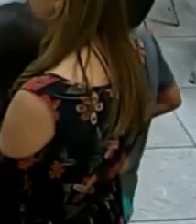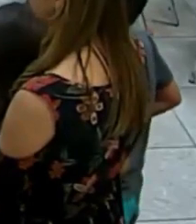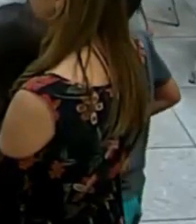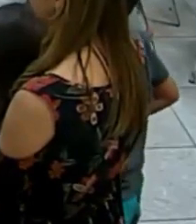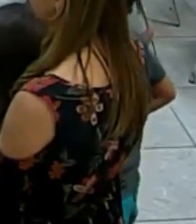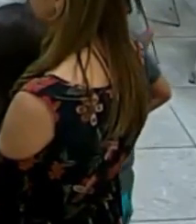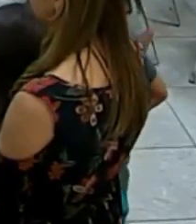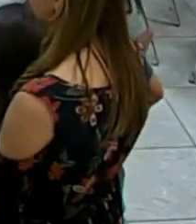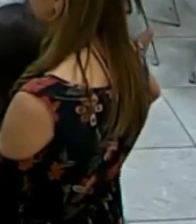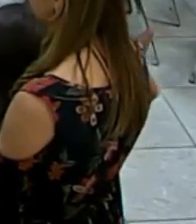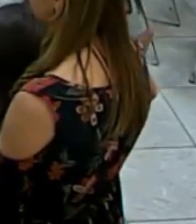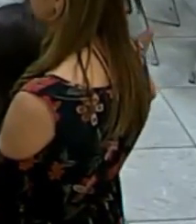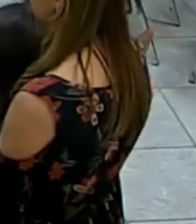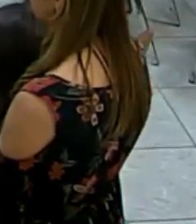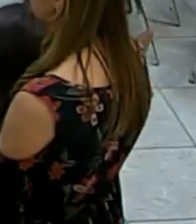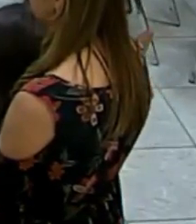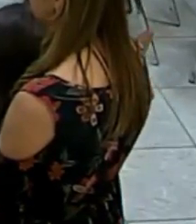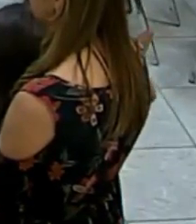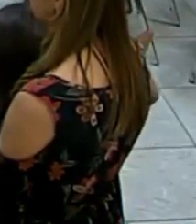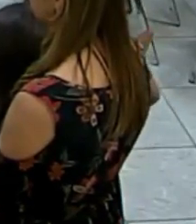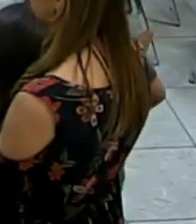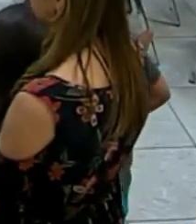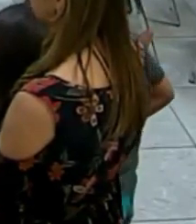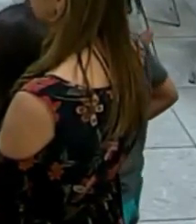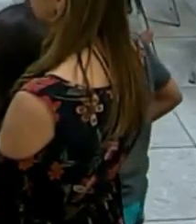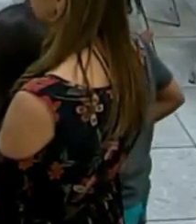and that you may be able to